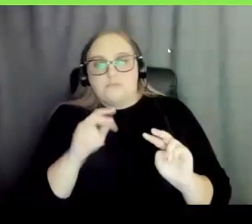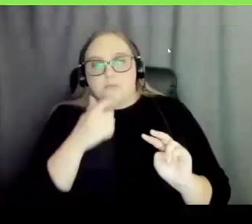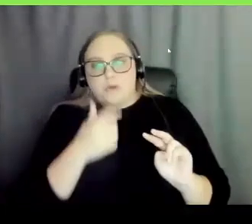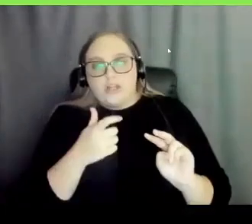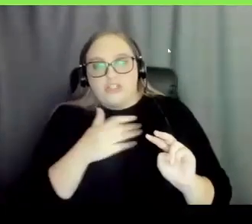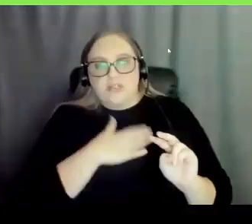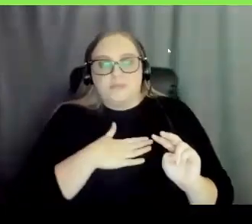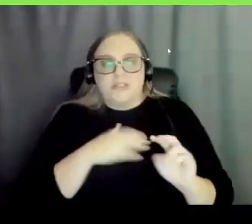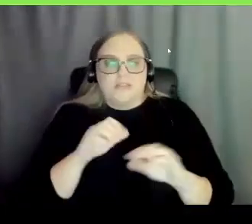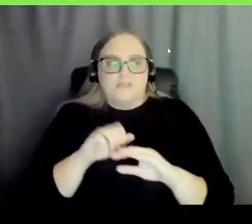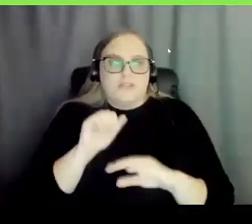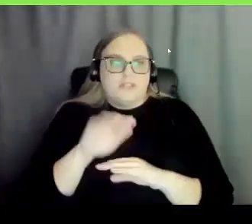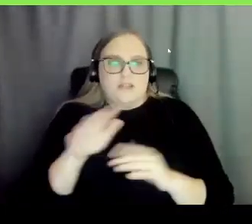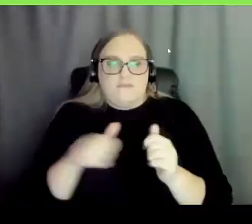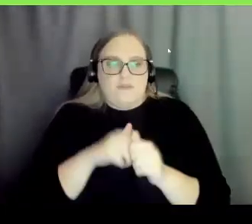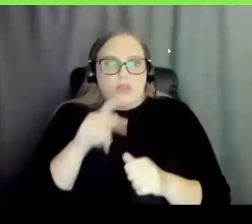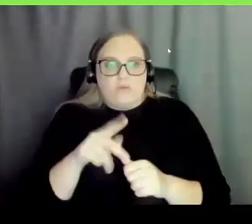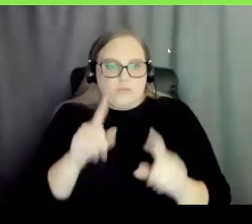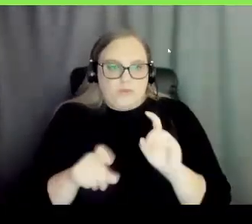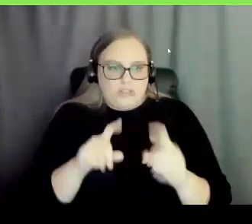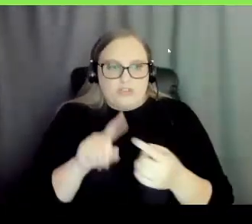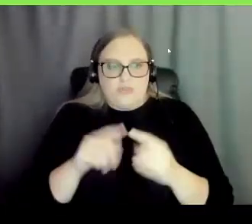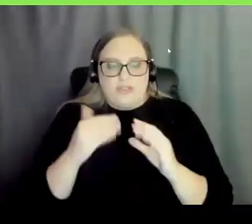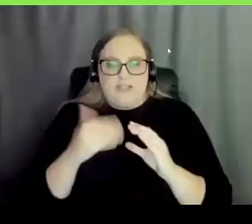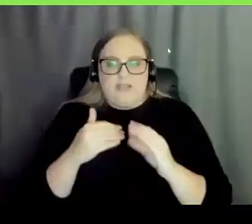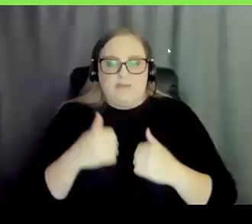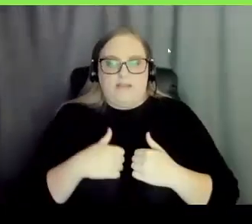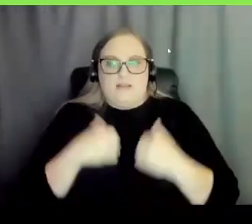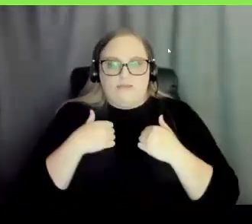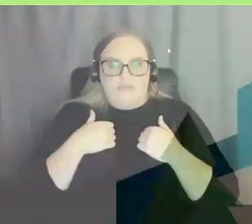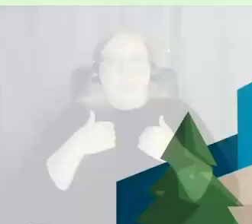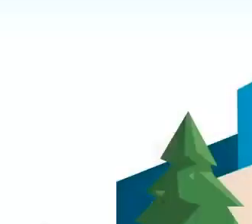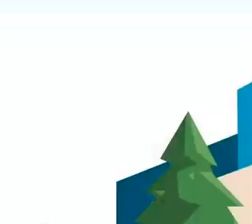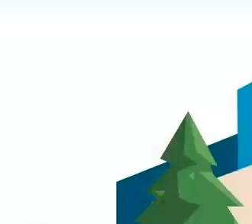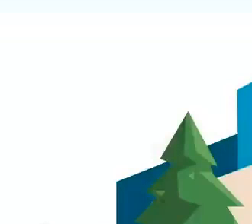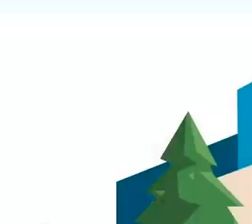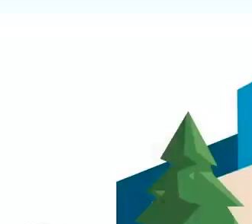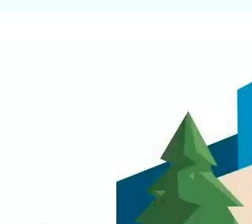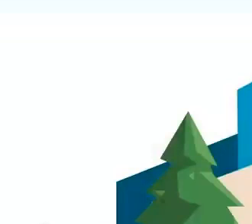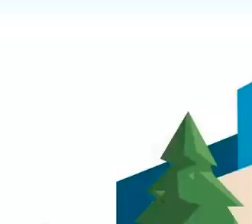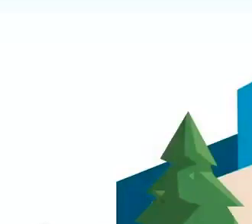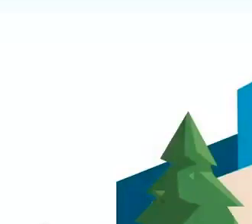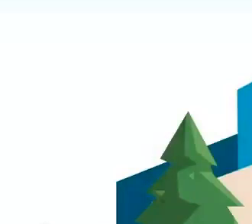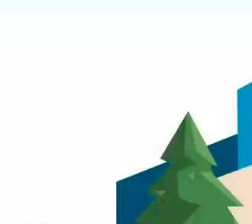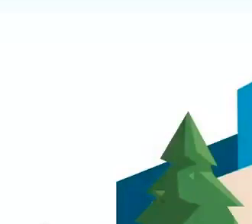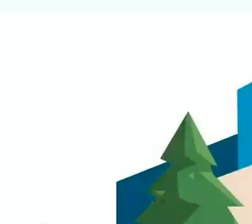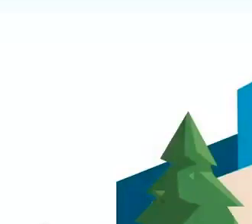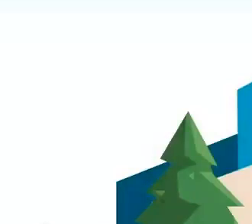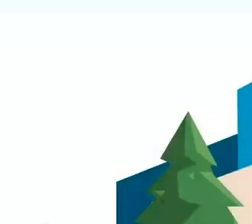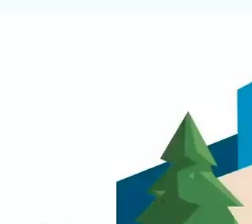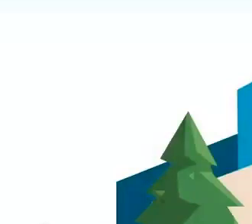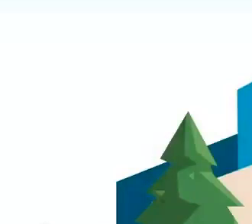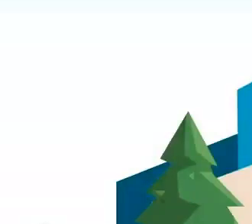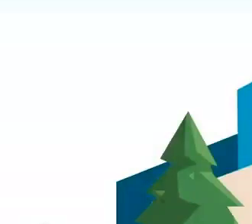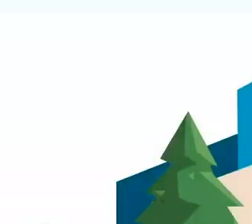us any follow-up questions to the email address that the amazing comms team we have is about to drop in the chat